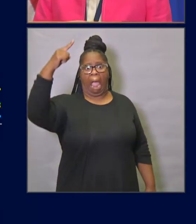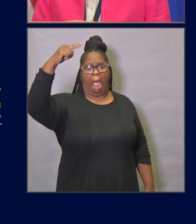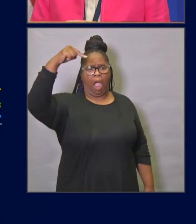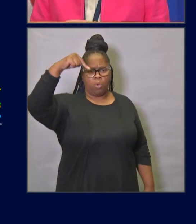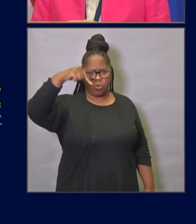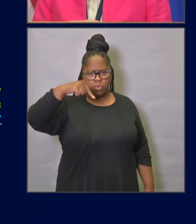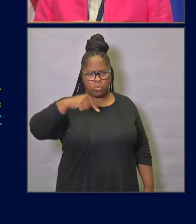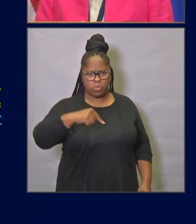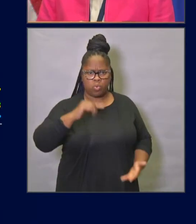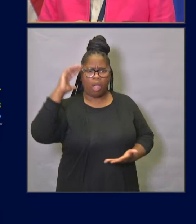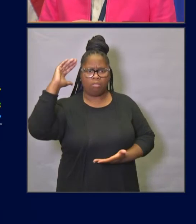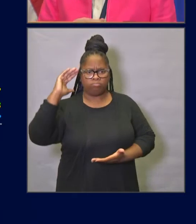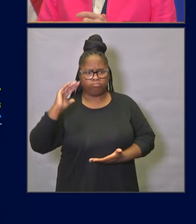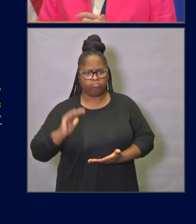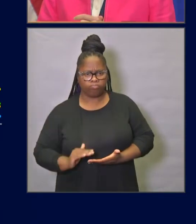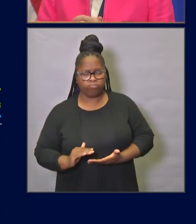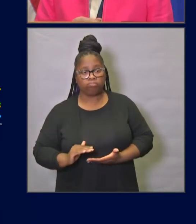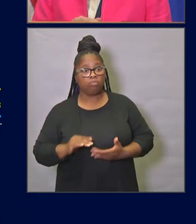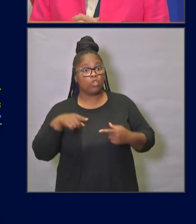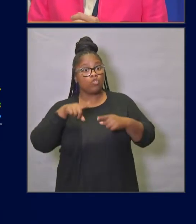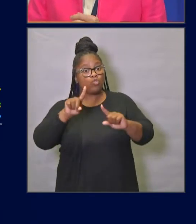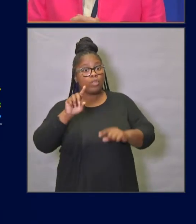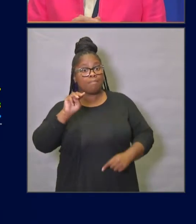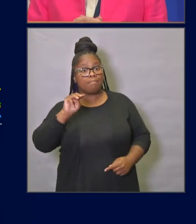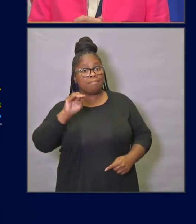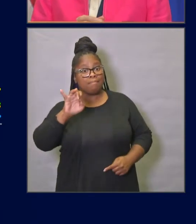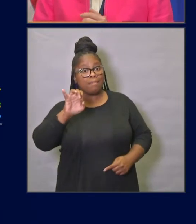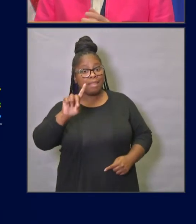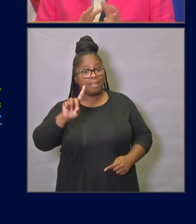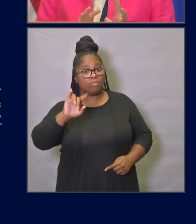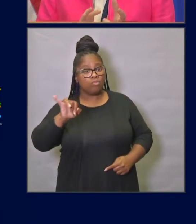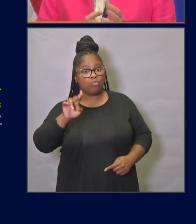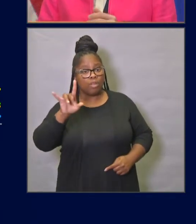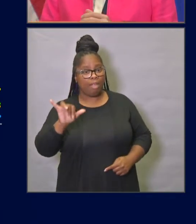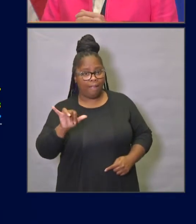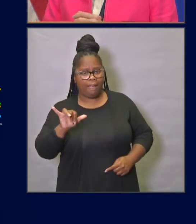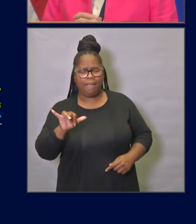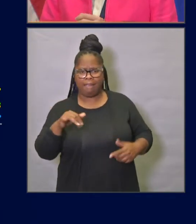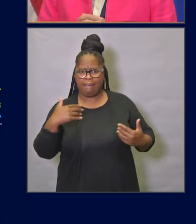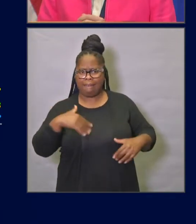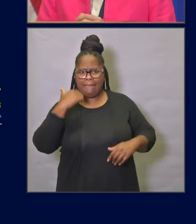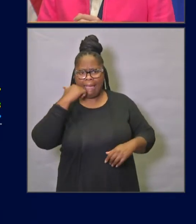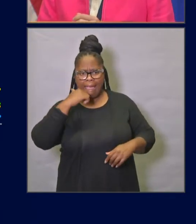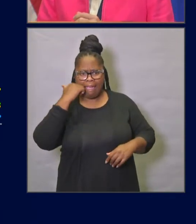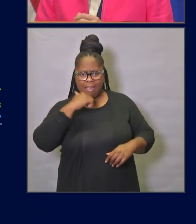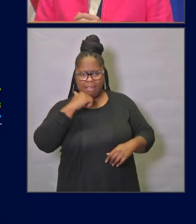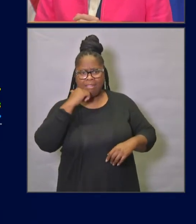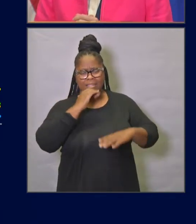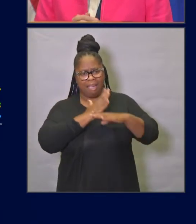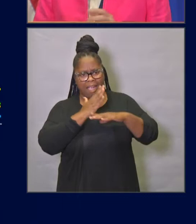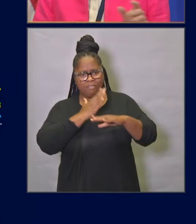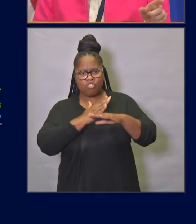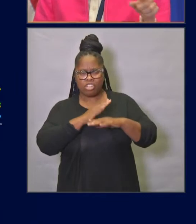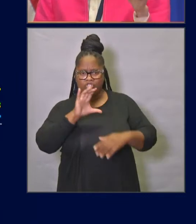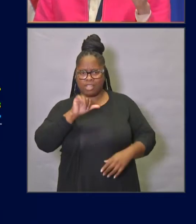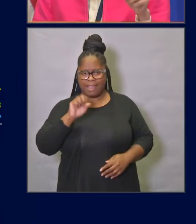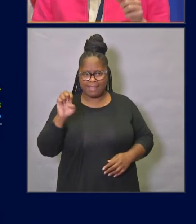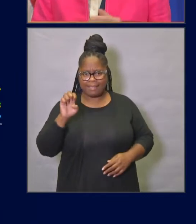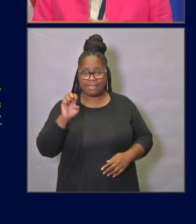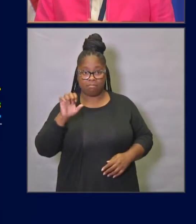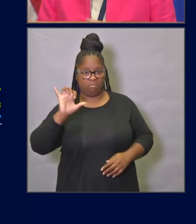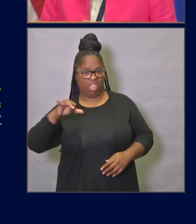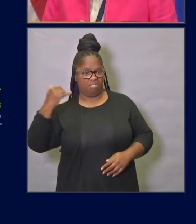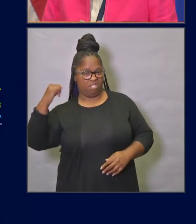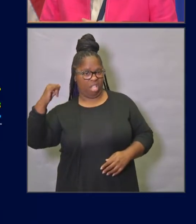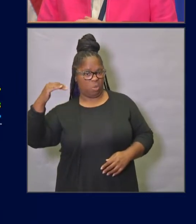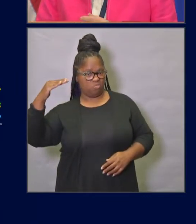mid-July peak, the average daily case rate amongst Latino, Latinx residents, which is our yellow line